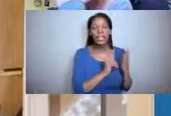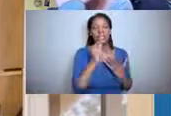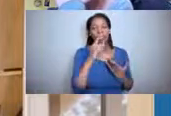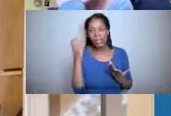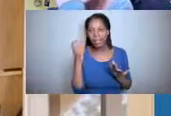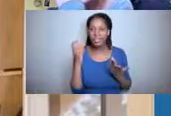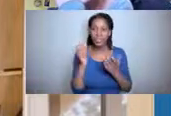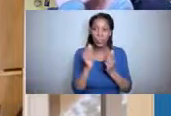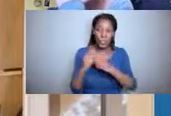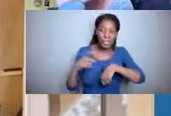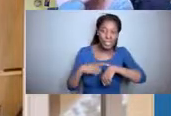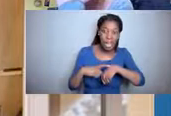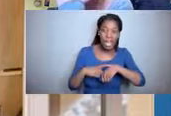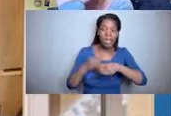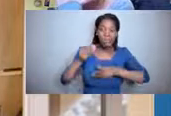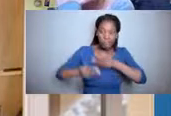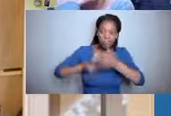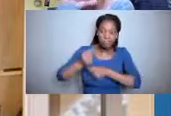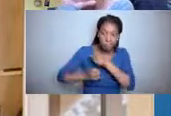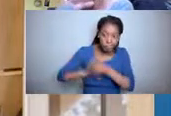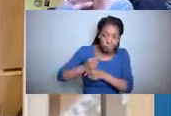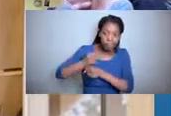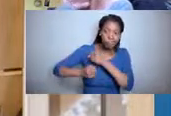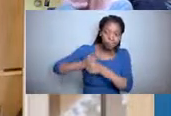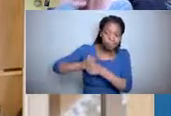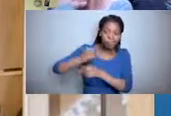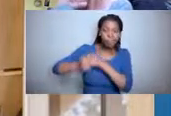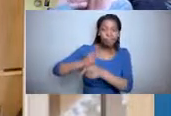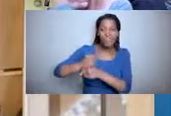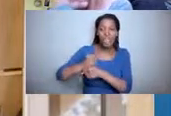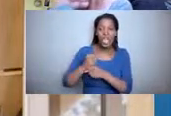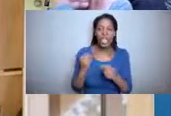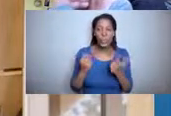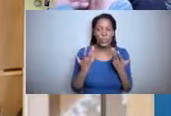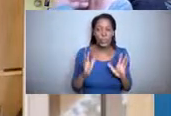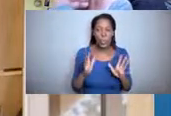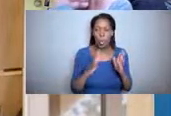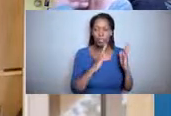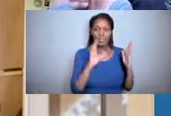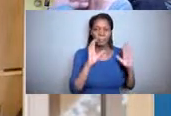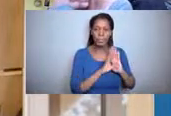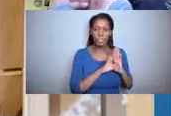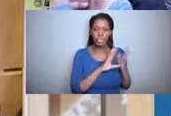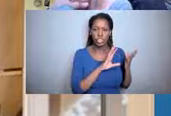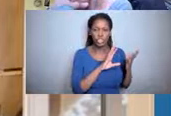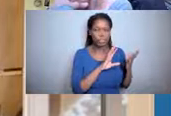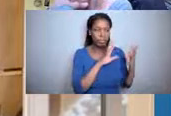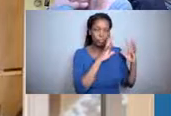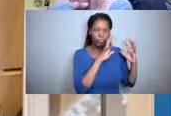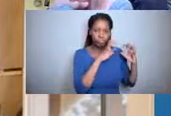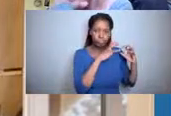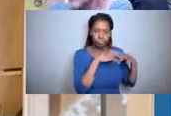there can be some wear and tear and um having something that can be um reprinted and reinstalled